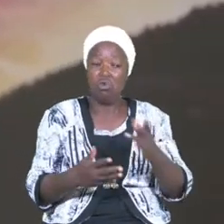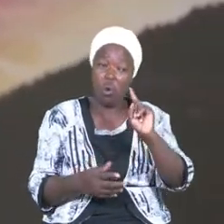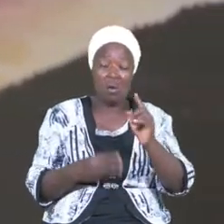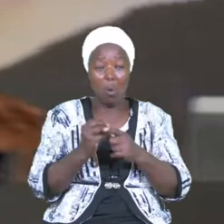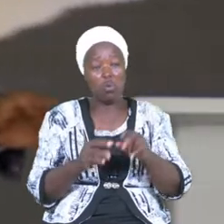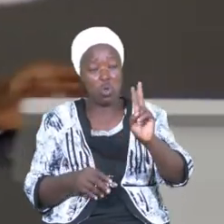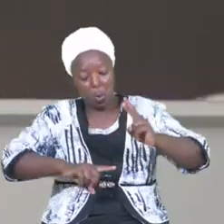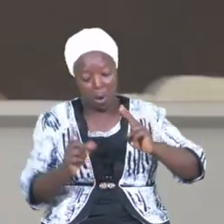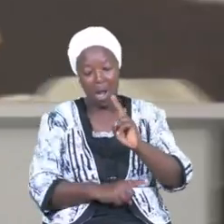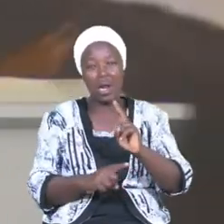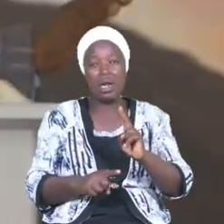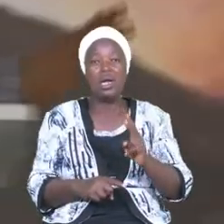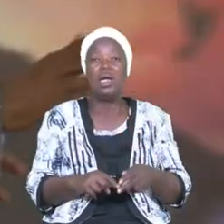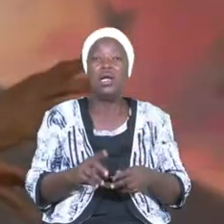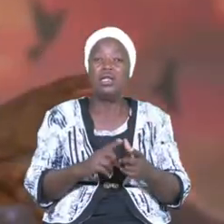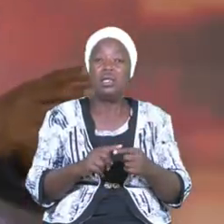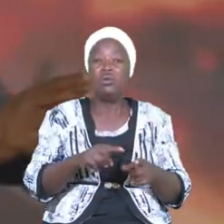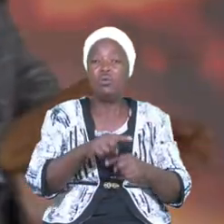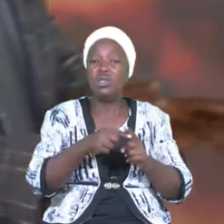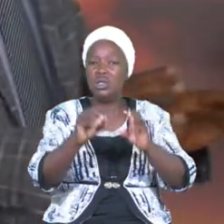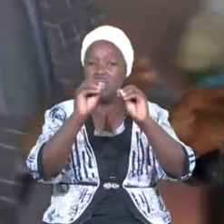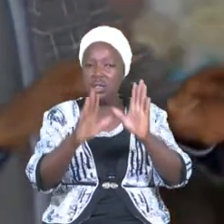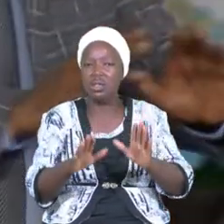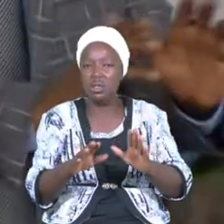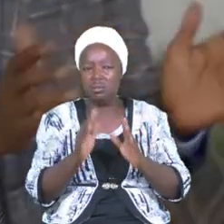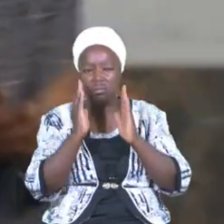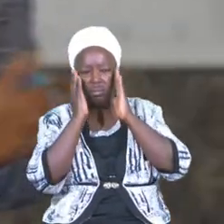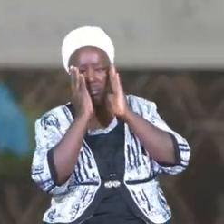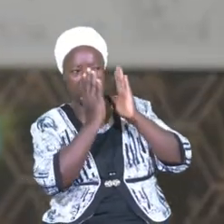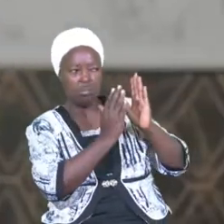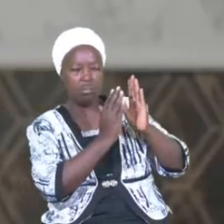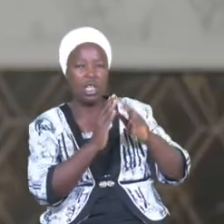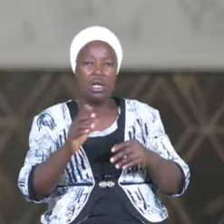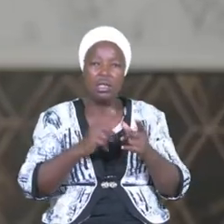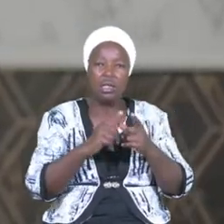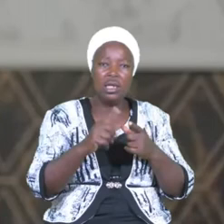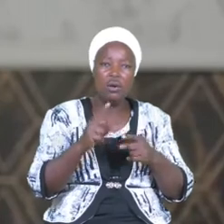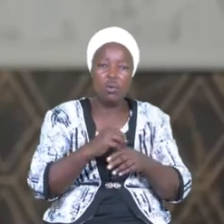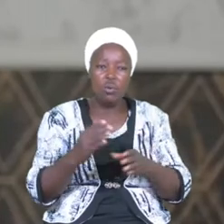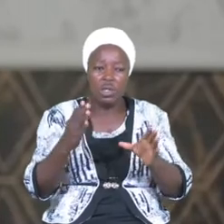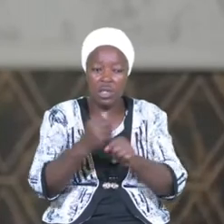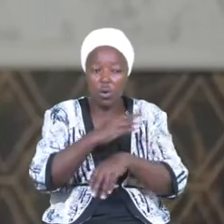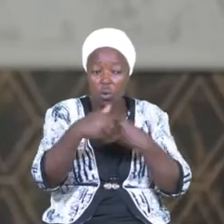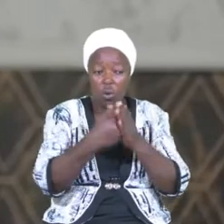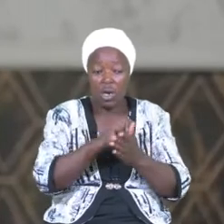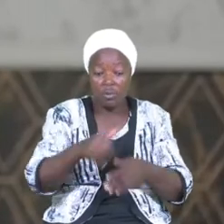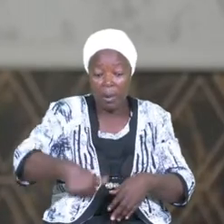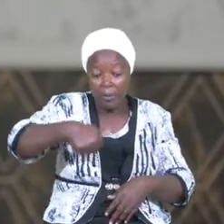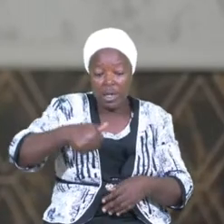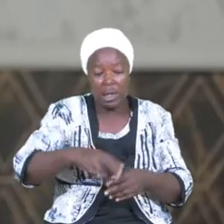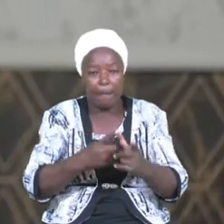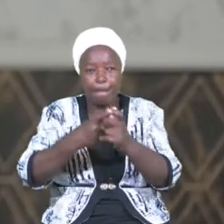and then when the teacher looked the other direction, we patched our load and we ran away. We